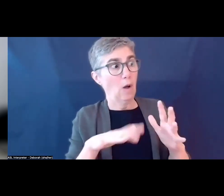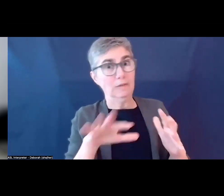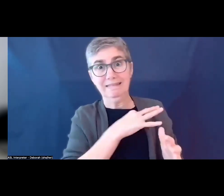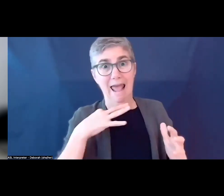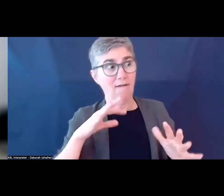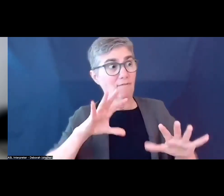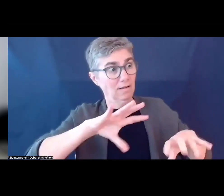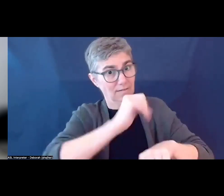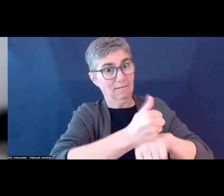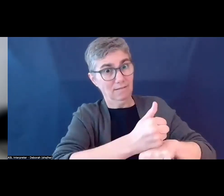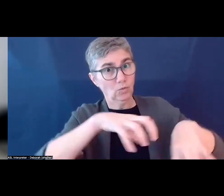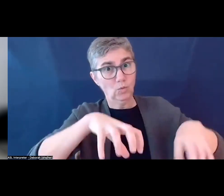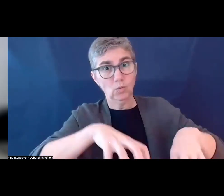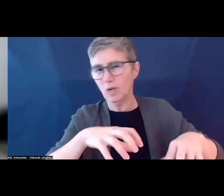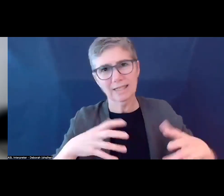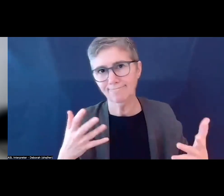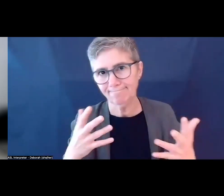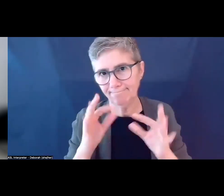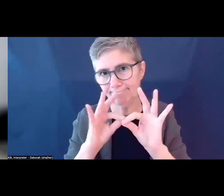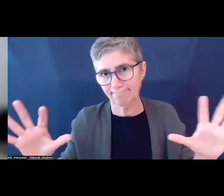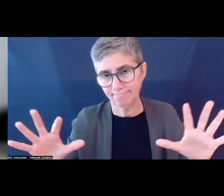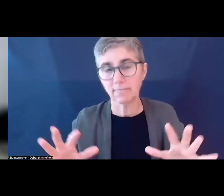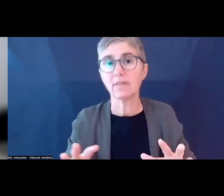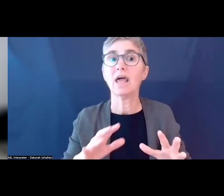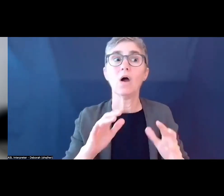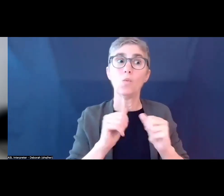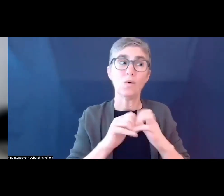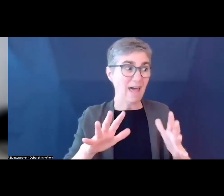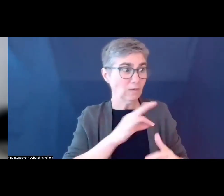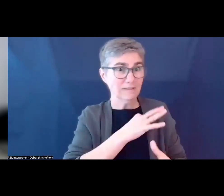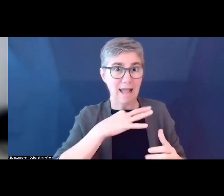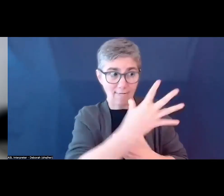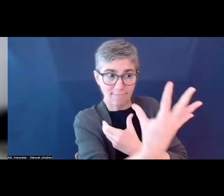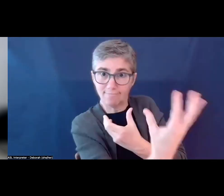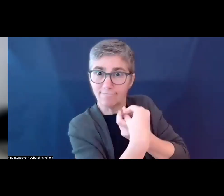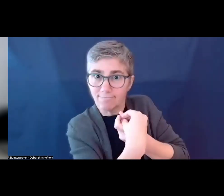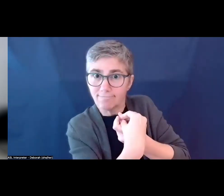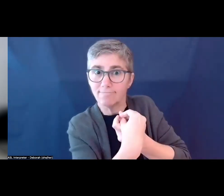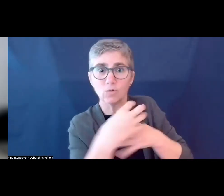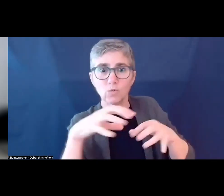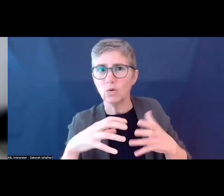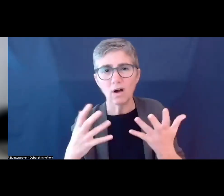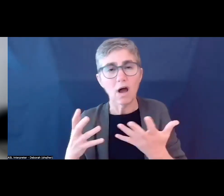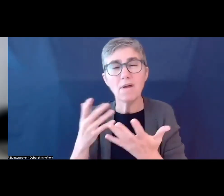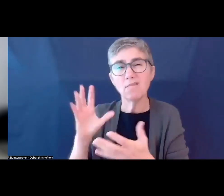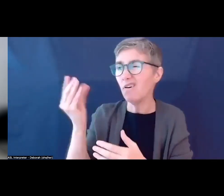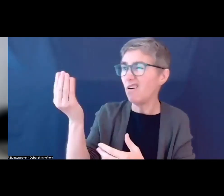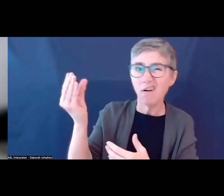the staff buy-in, you will have the most expensive or the most,